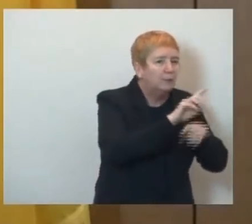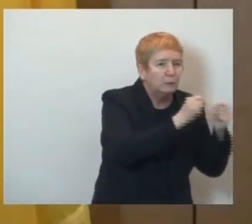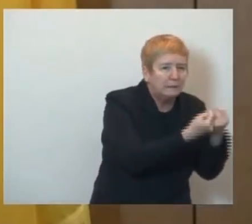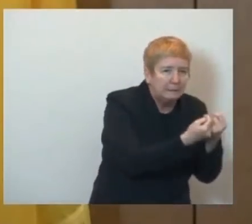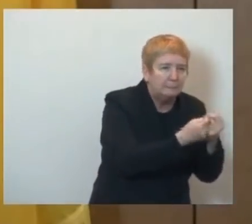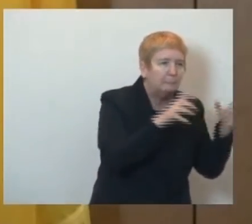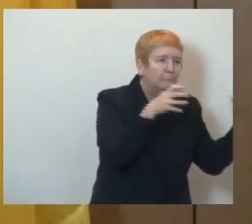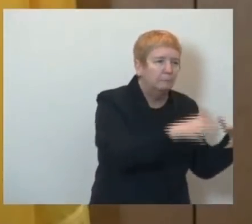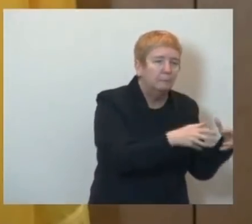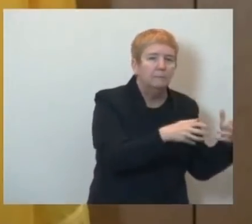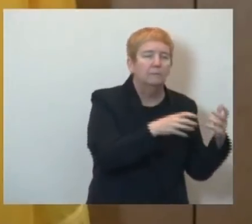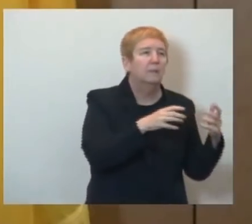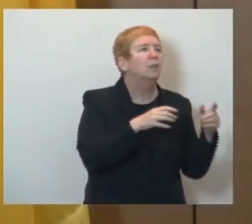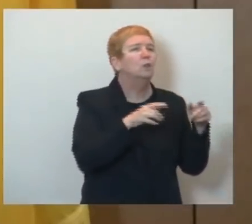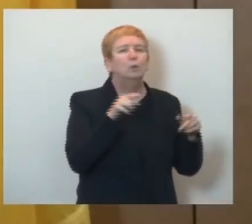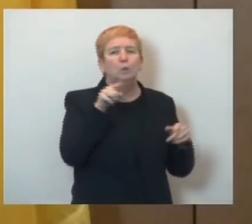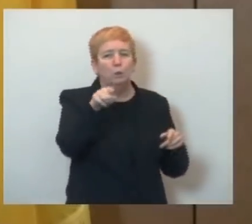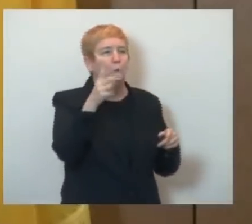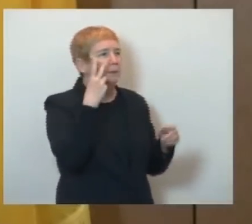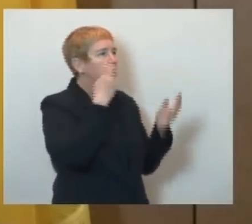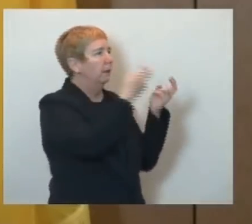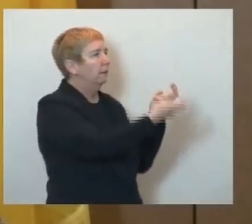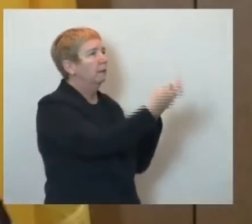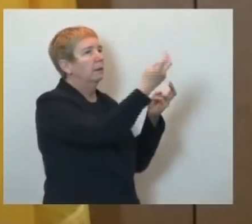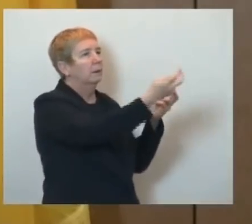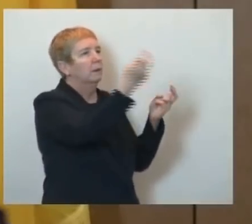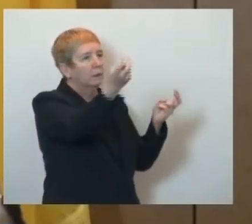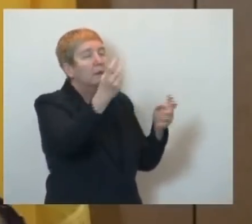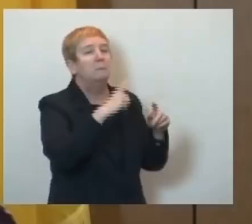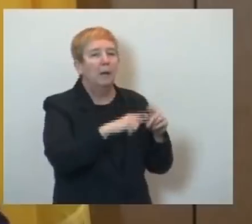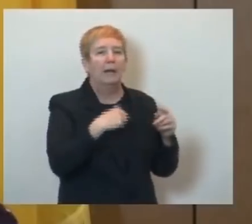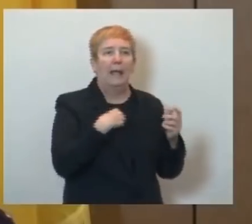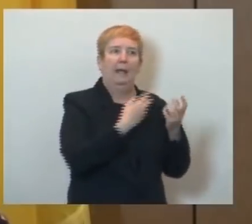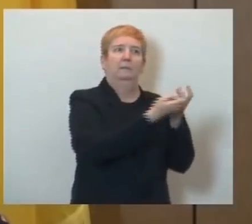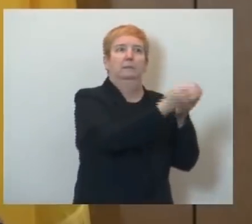only see a couple of us, but there are several